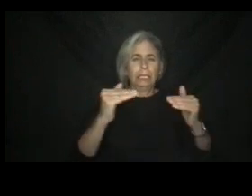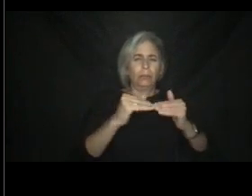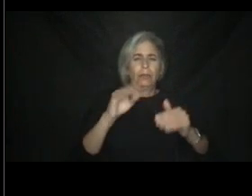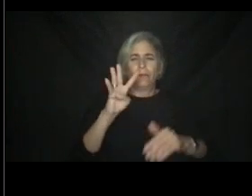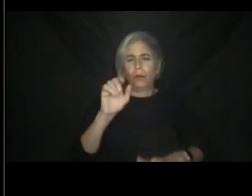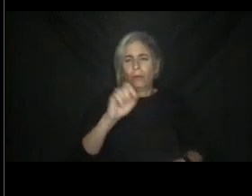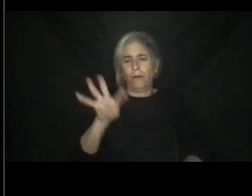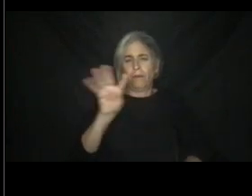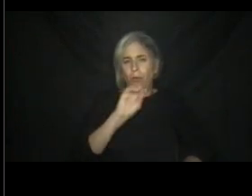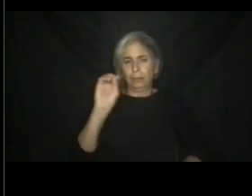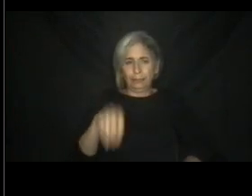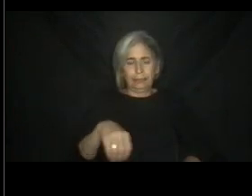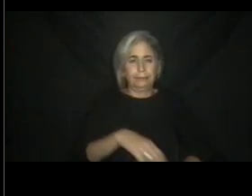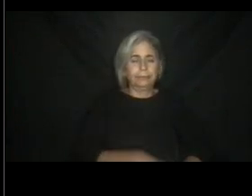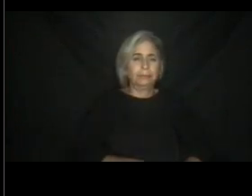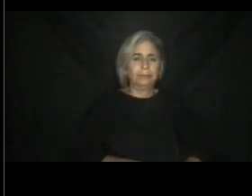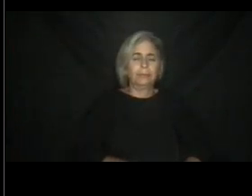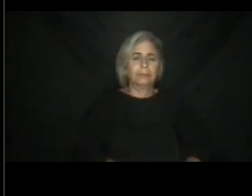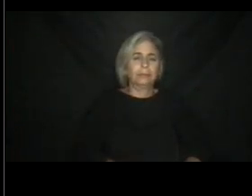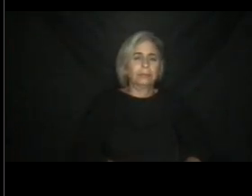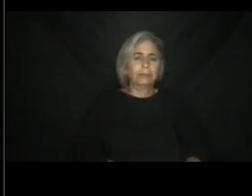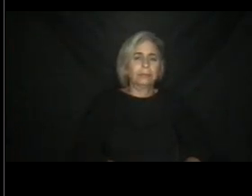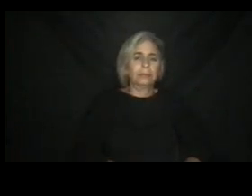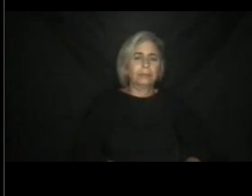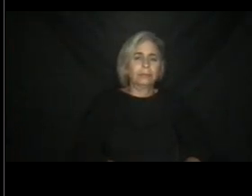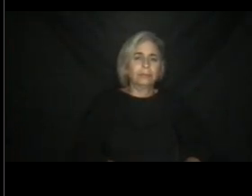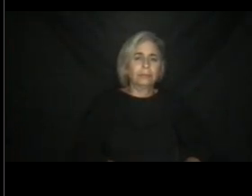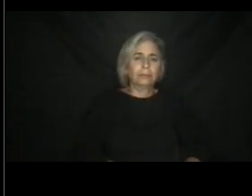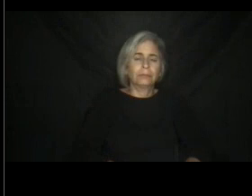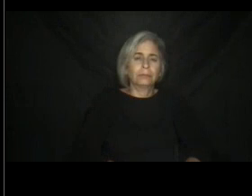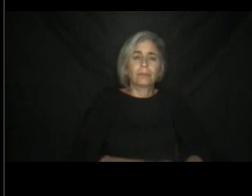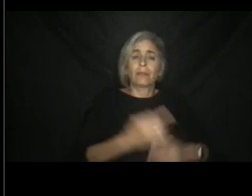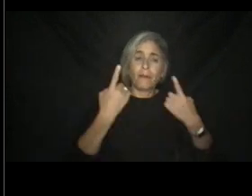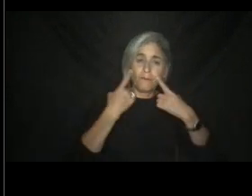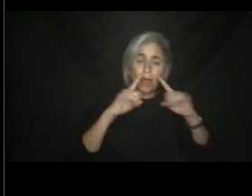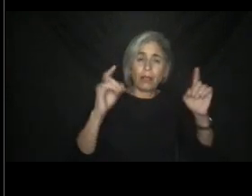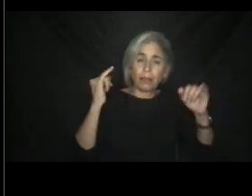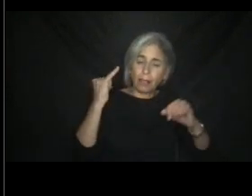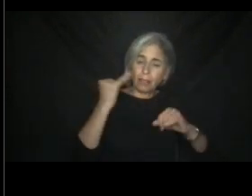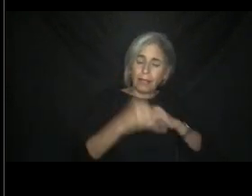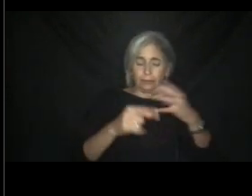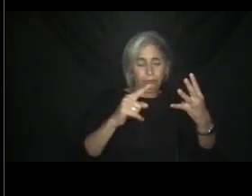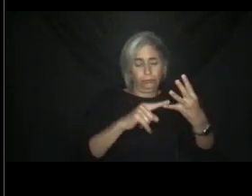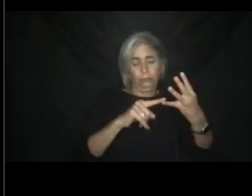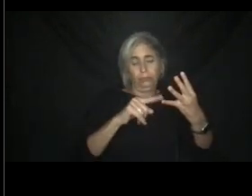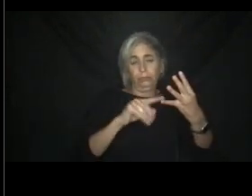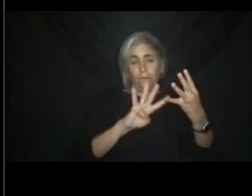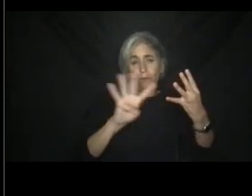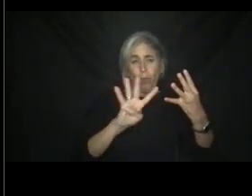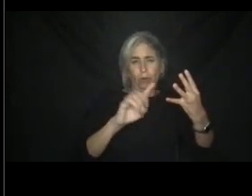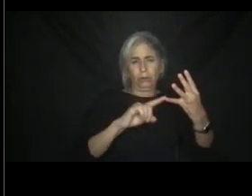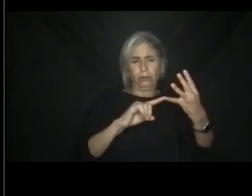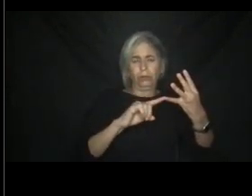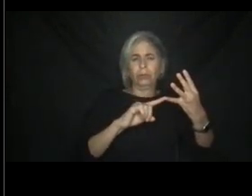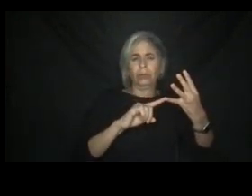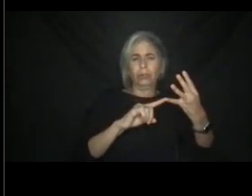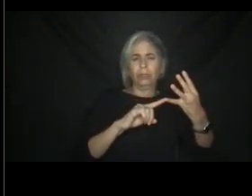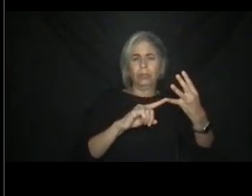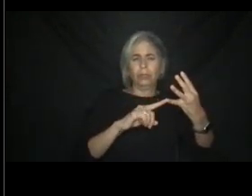4.4%. Next slide, please. Thank you very much. And so finally, we have Alternative 4. It builds off Alternative